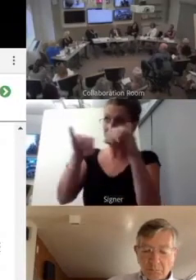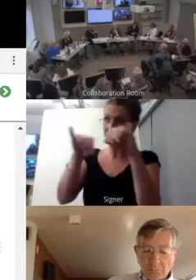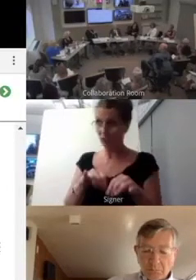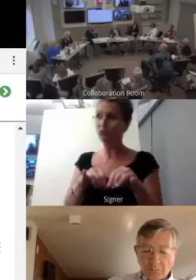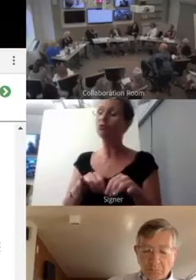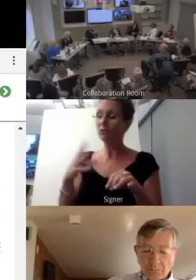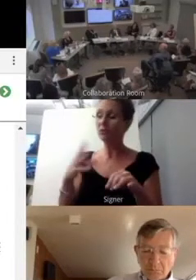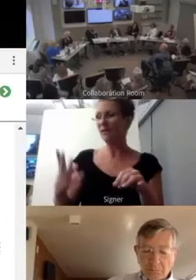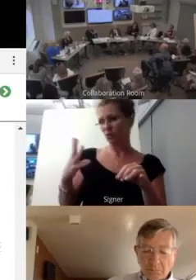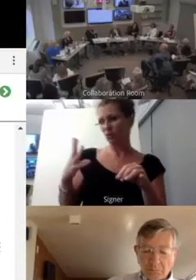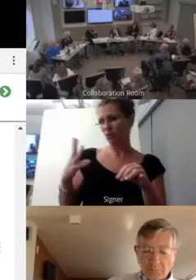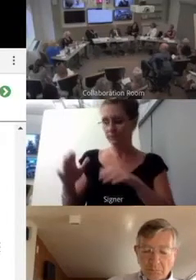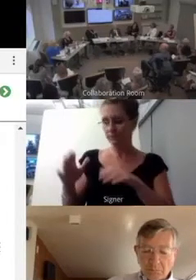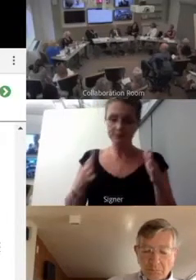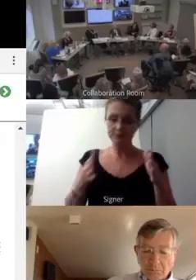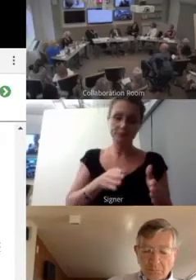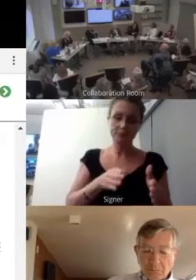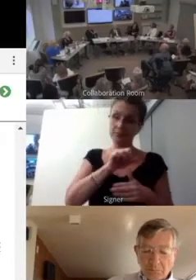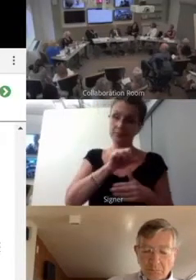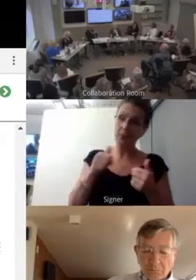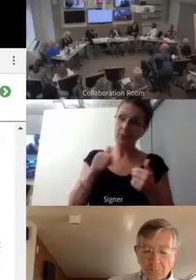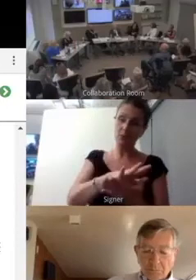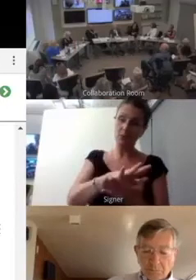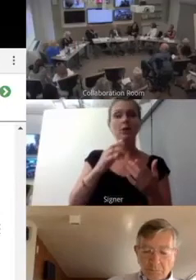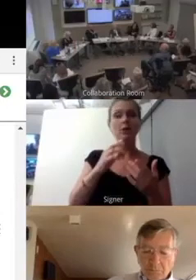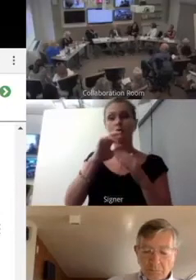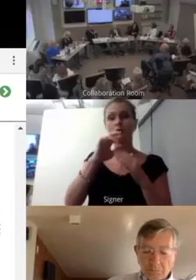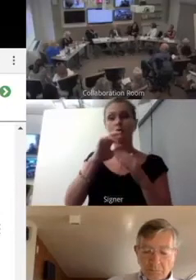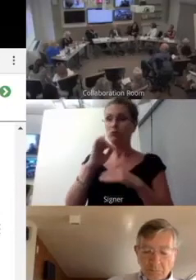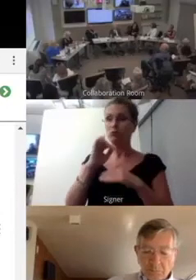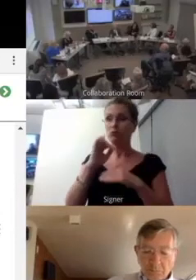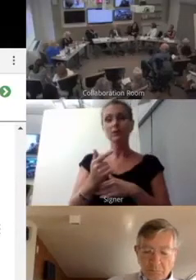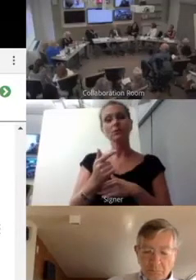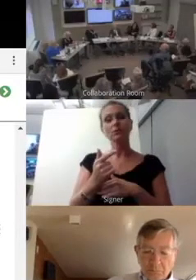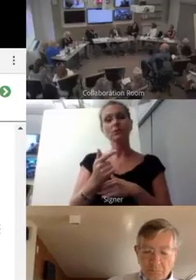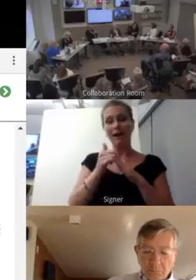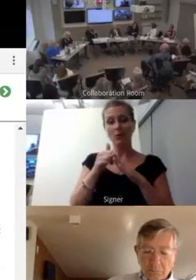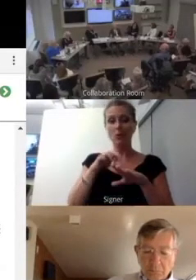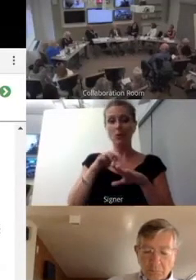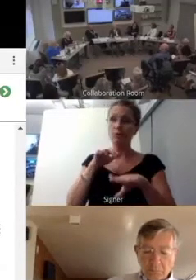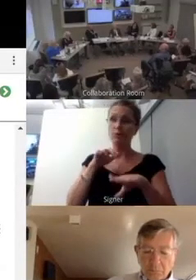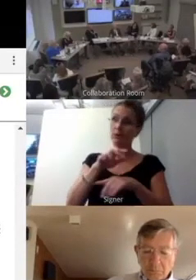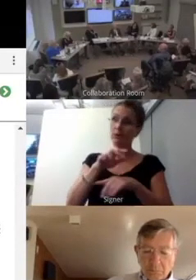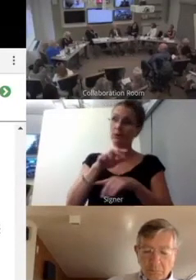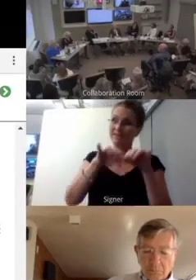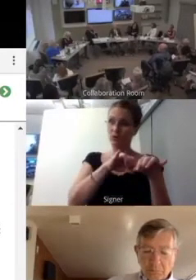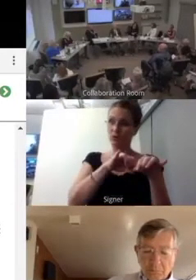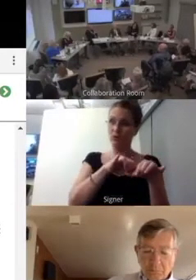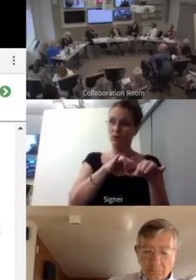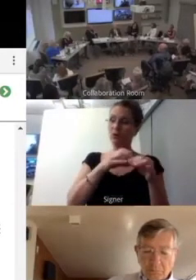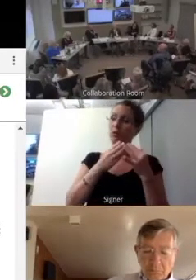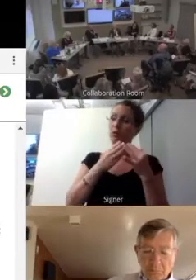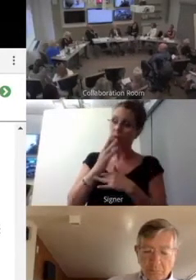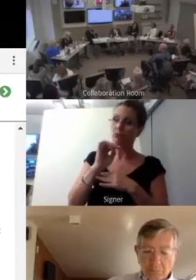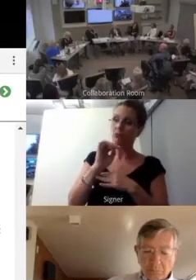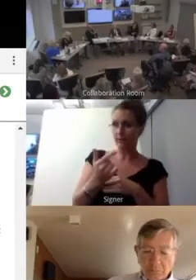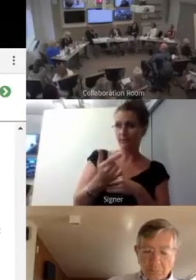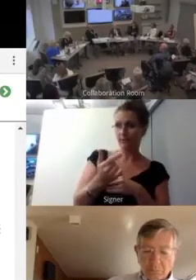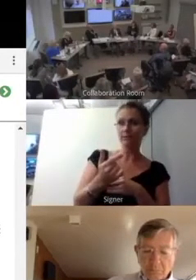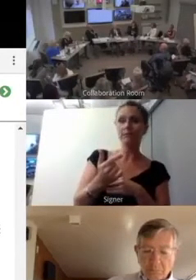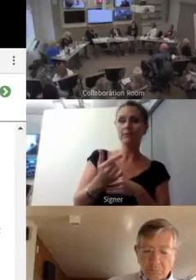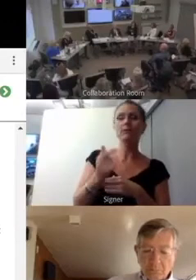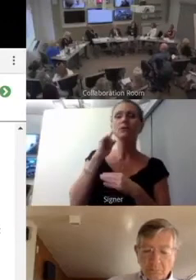regulations is by referring to the standards through the regulations. So for instance, we said signs,